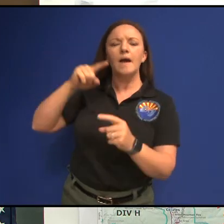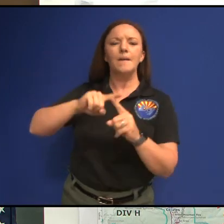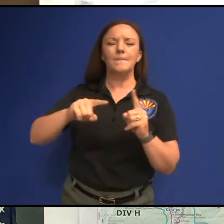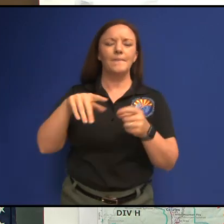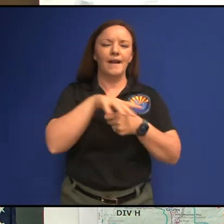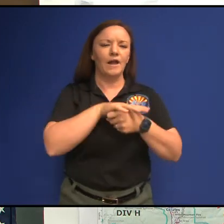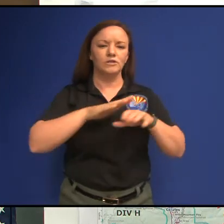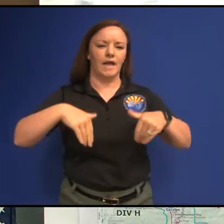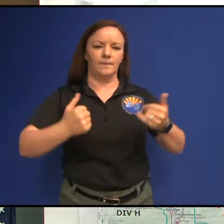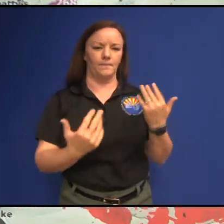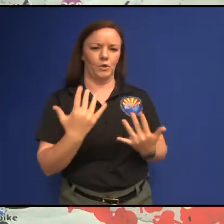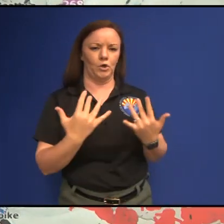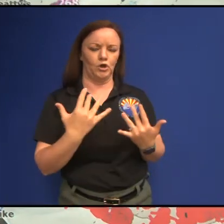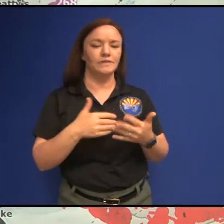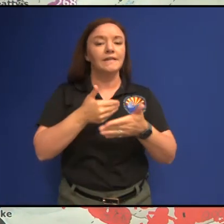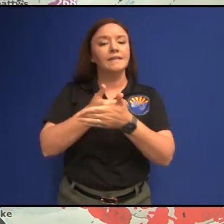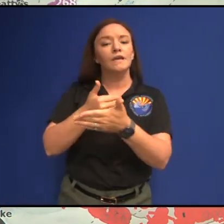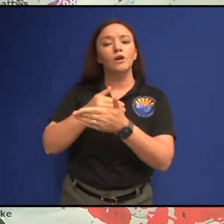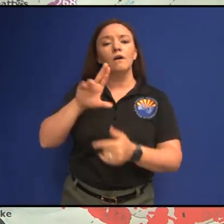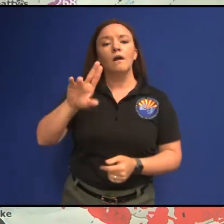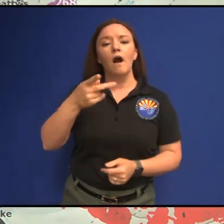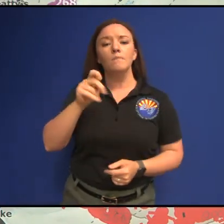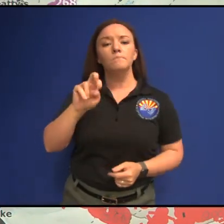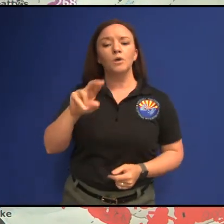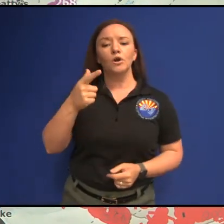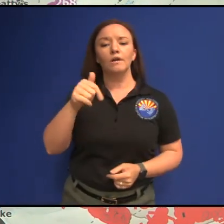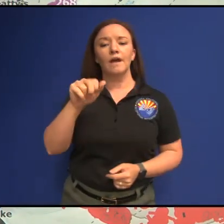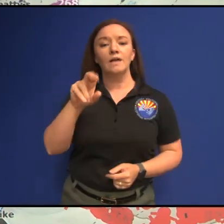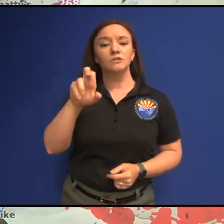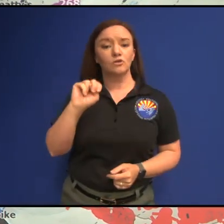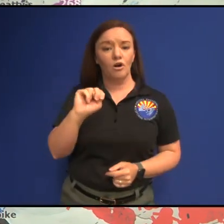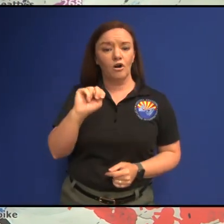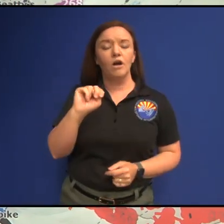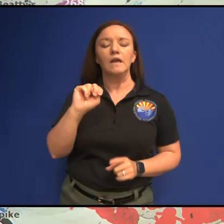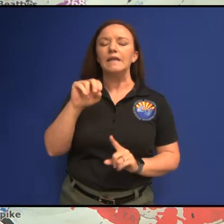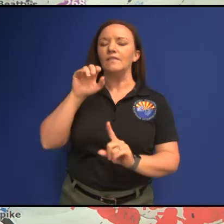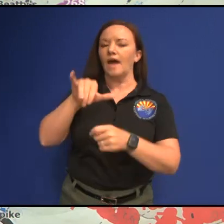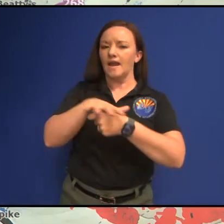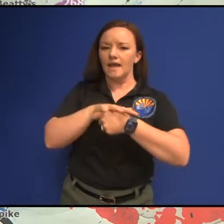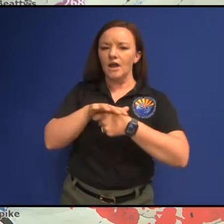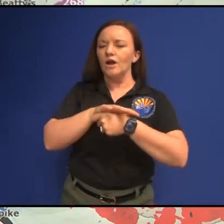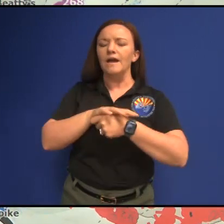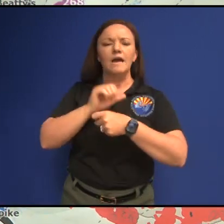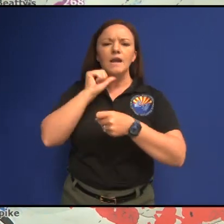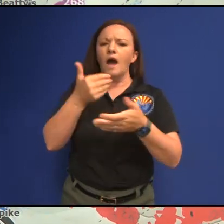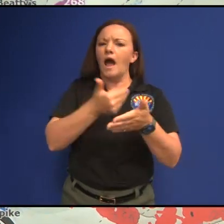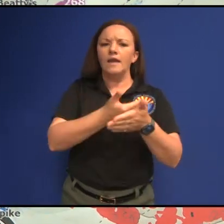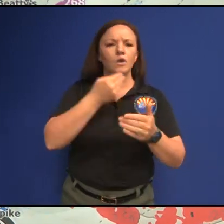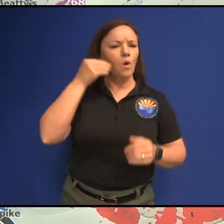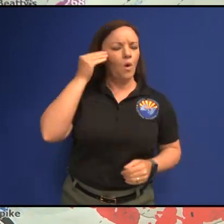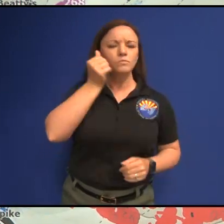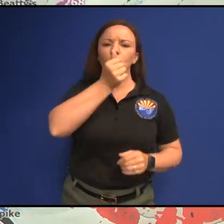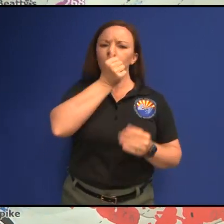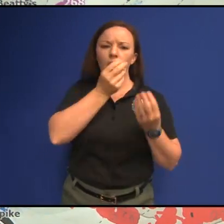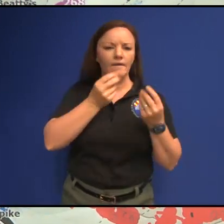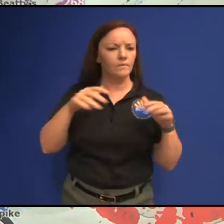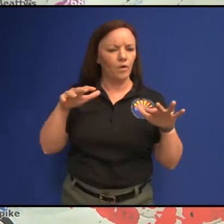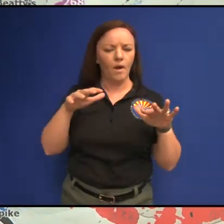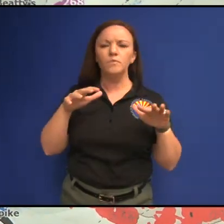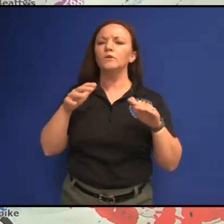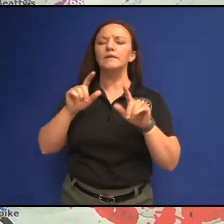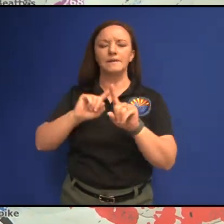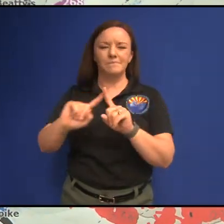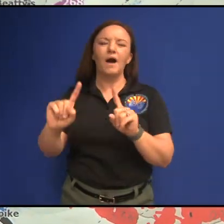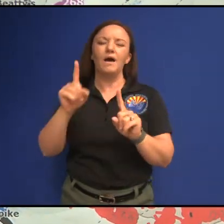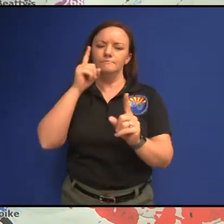up here near this upper Gascon area, again, well interior from any of the homes or private property in there, but there was